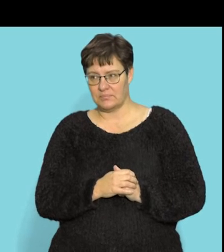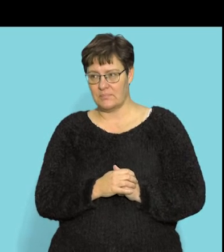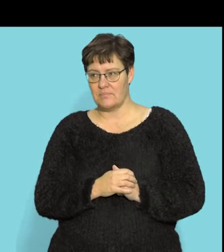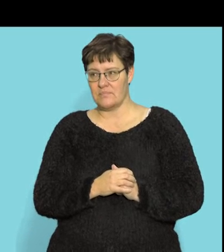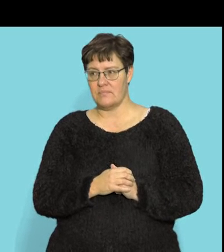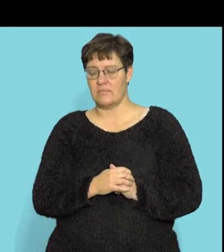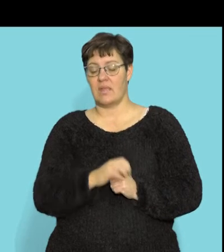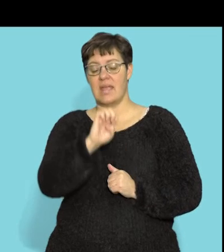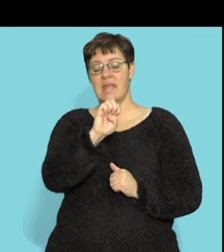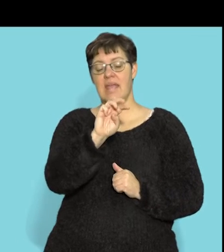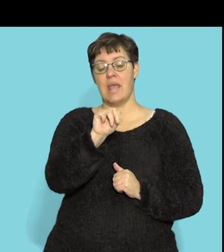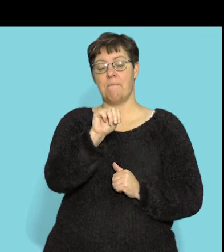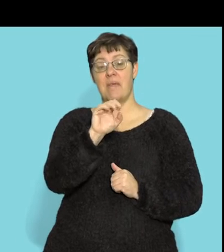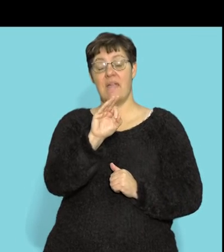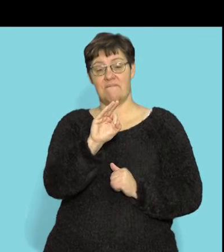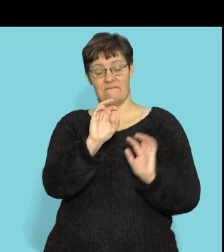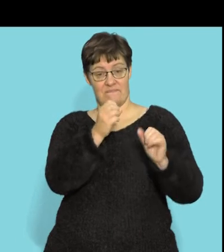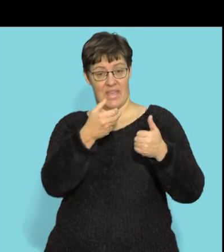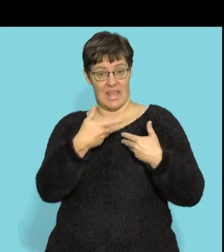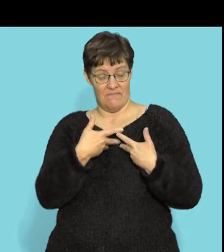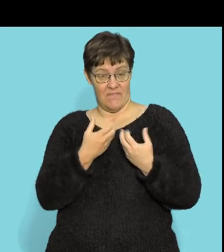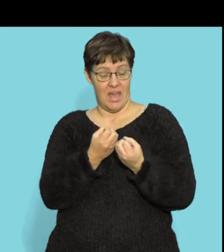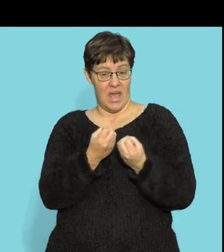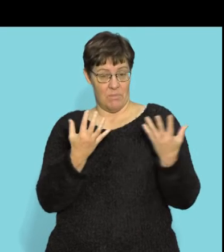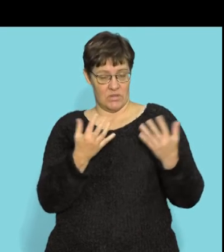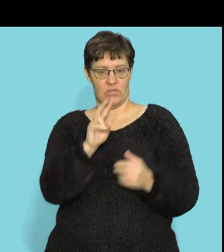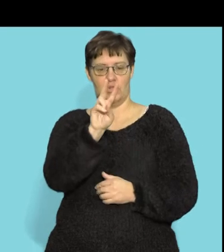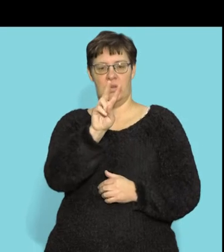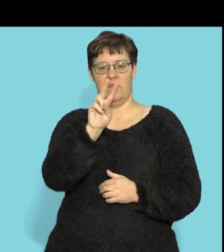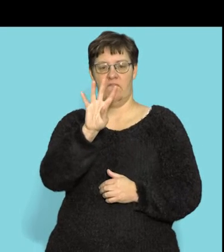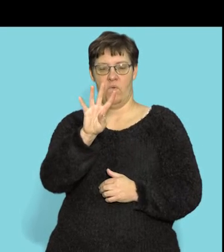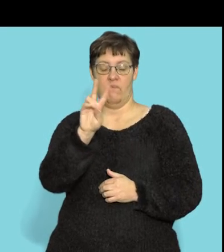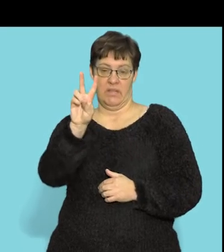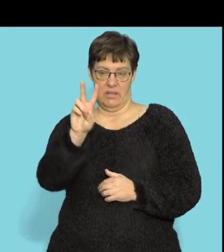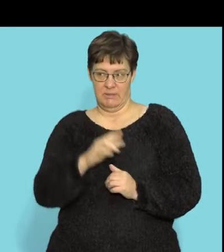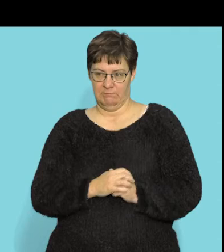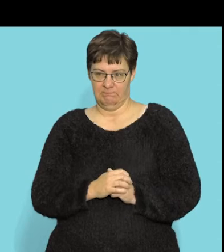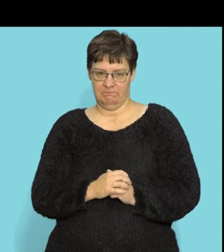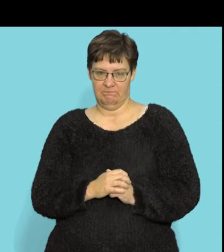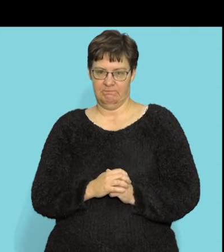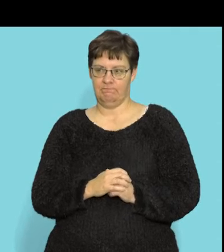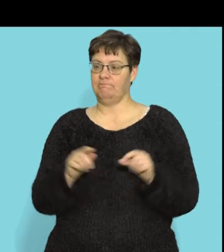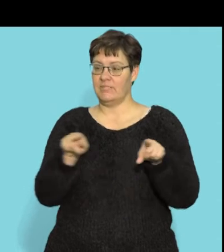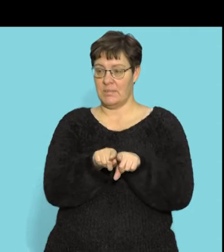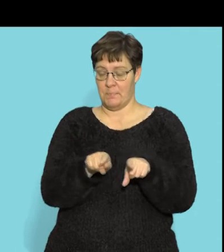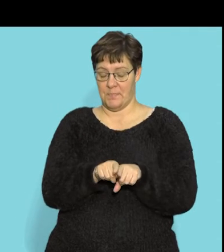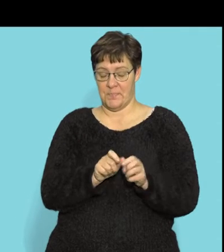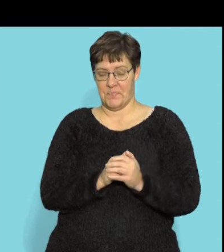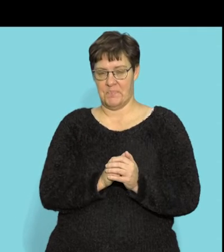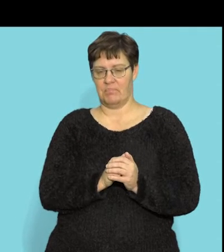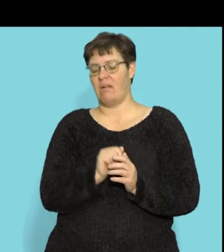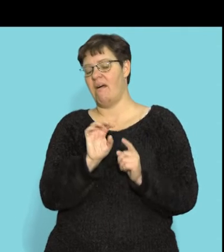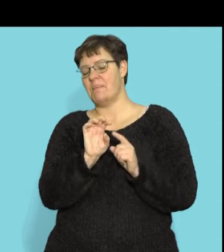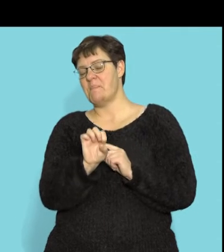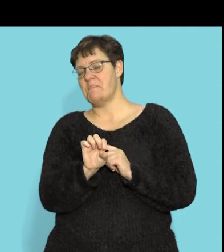of the EMF, which is given, in this case, it's 24 volts. Right, and also we